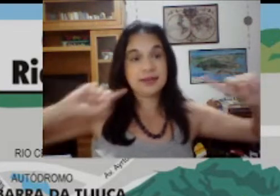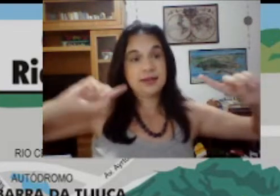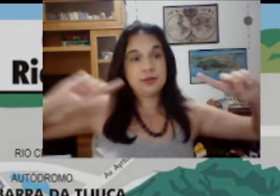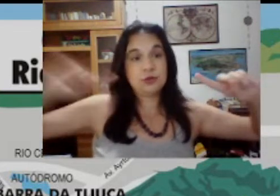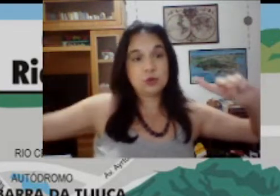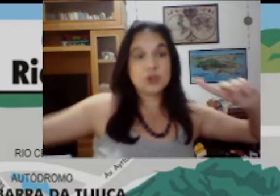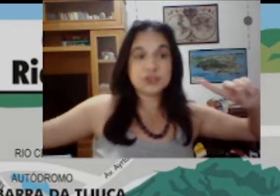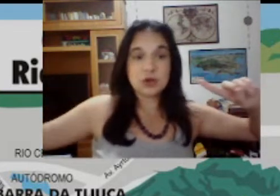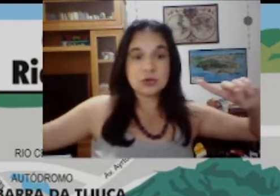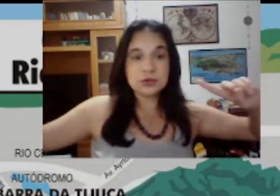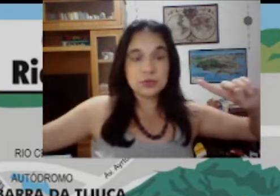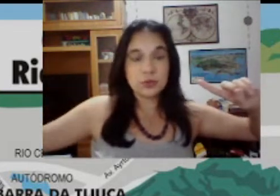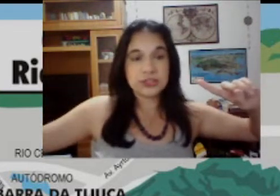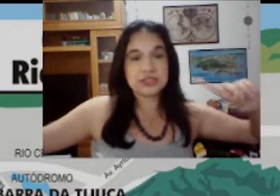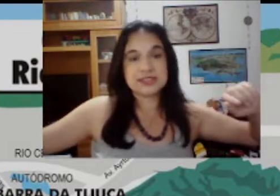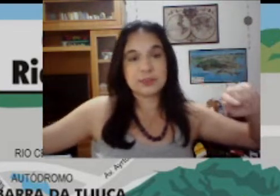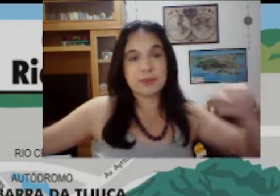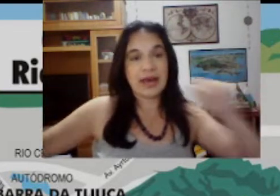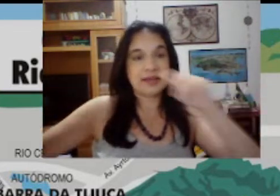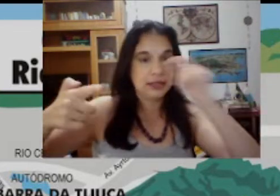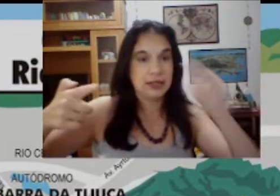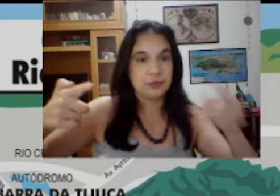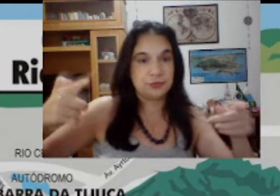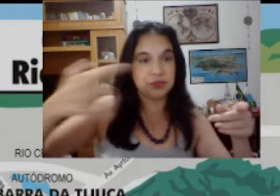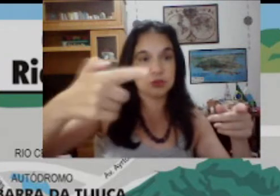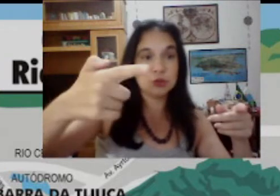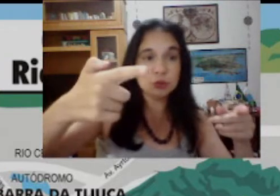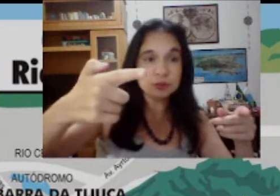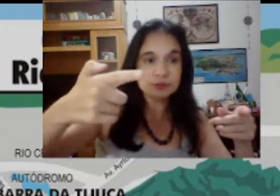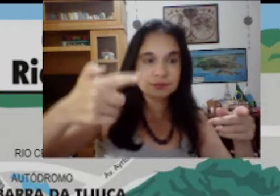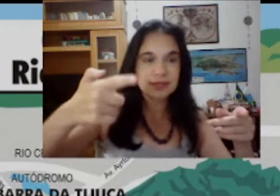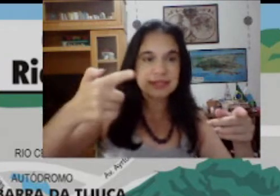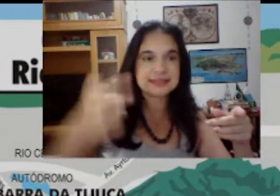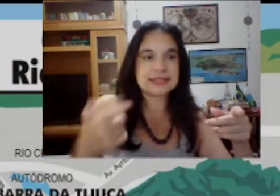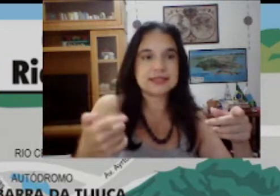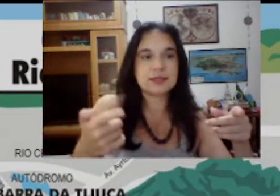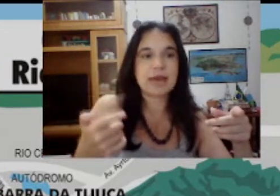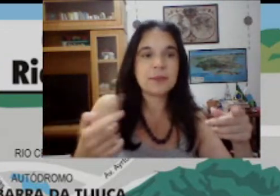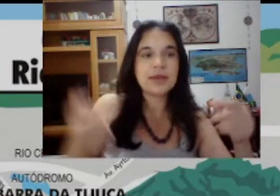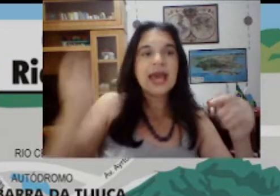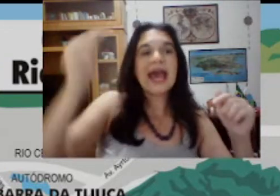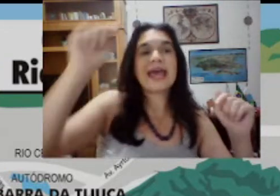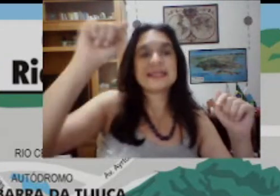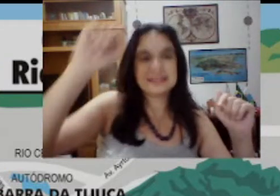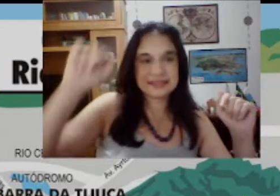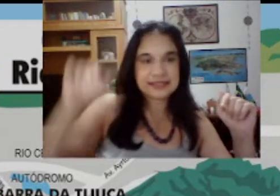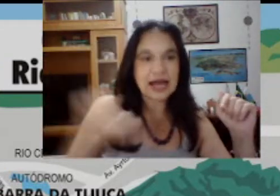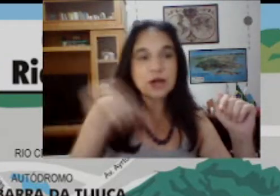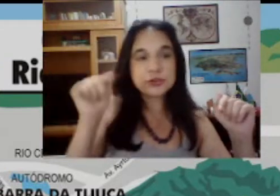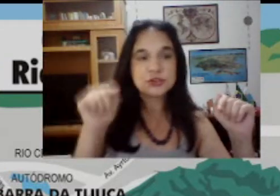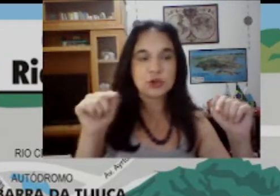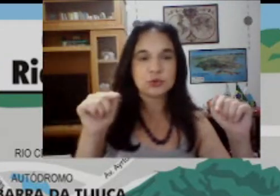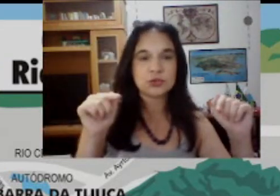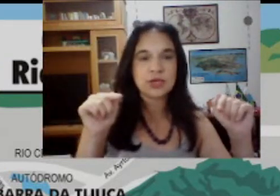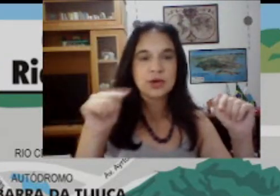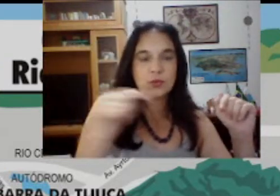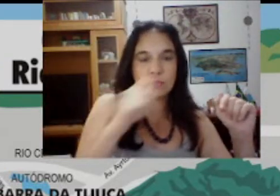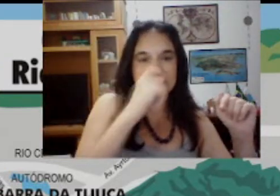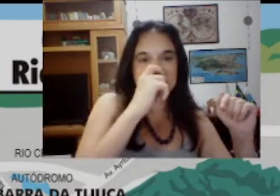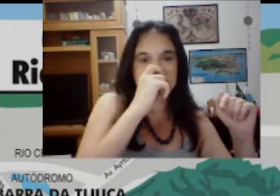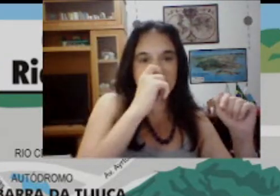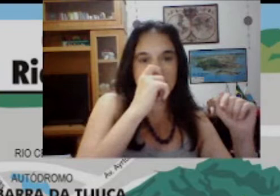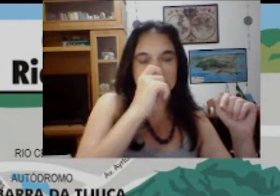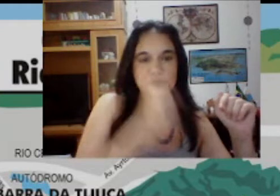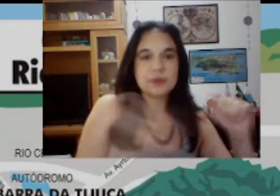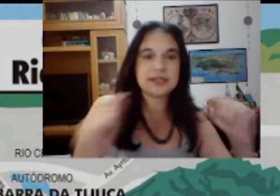the north zone, which is the path of the zoo that it says in the map, and the south zone,